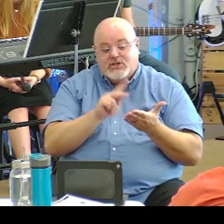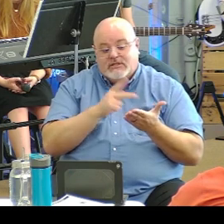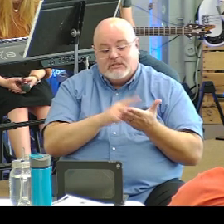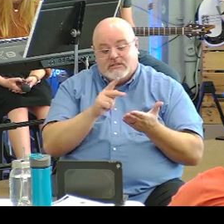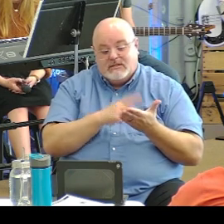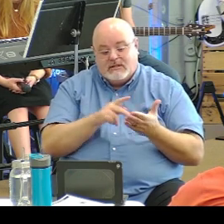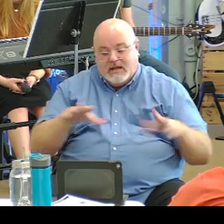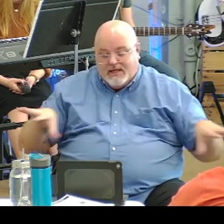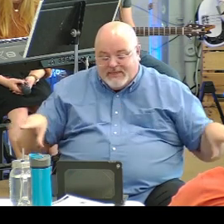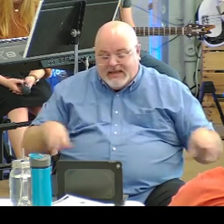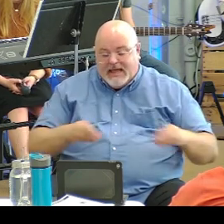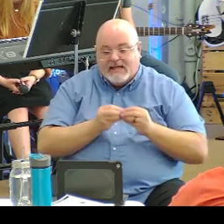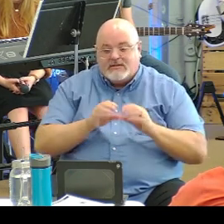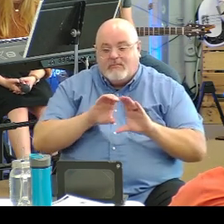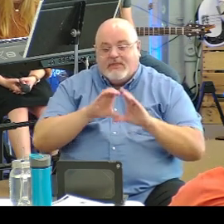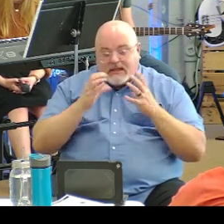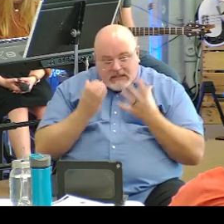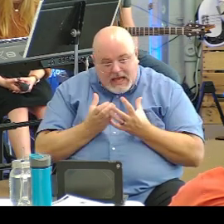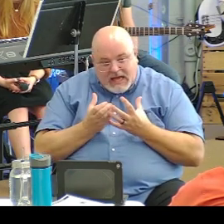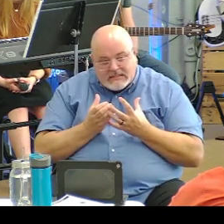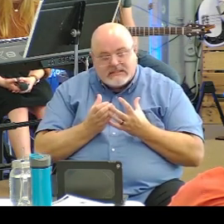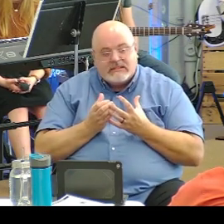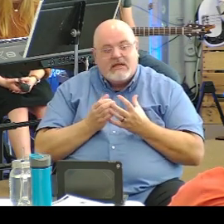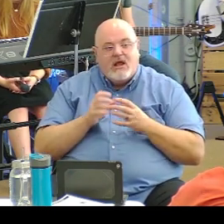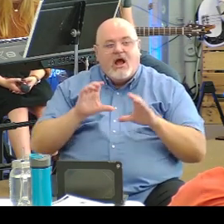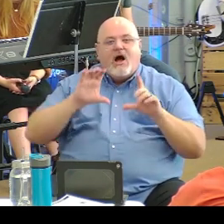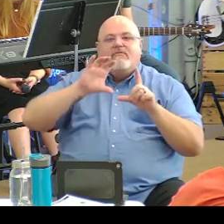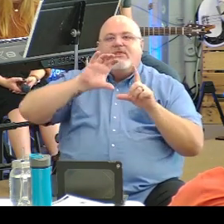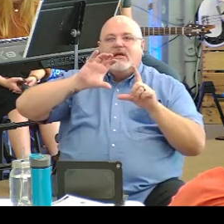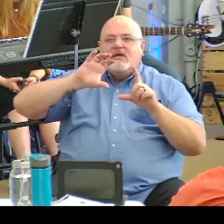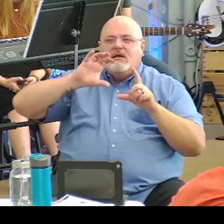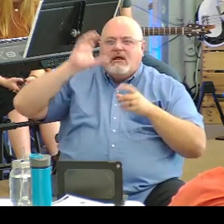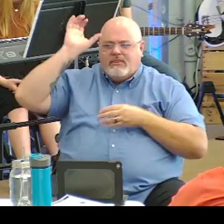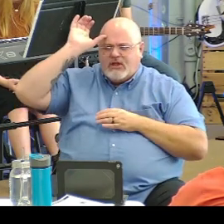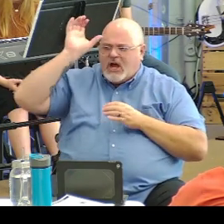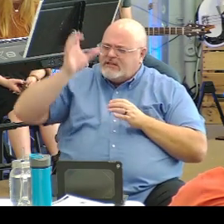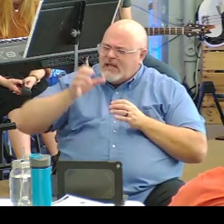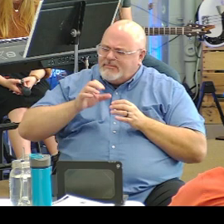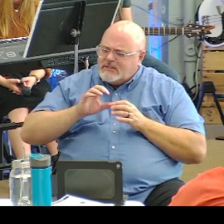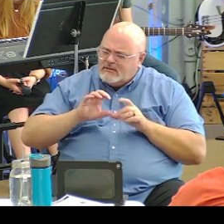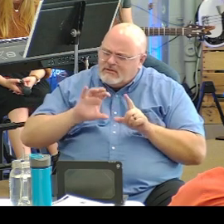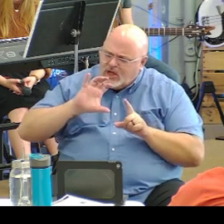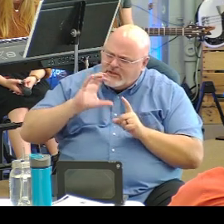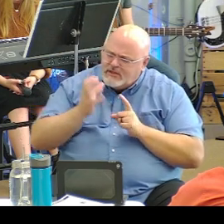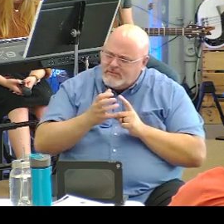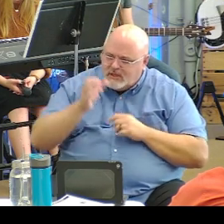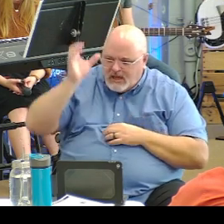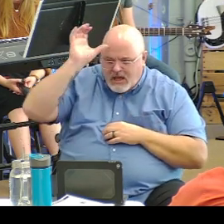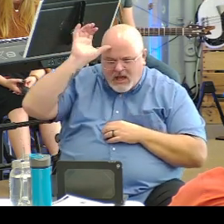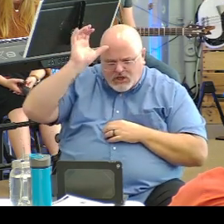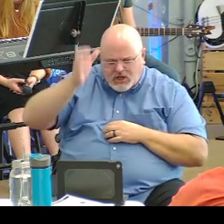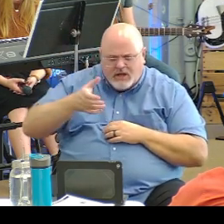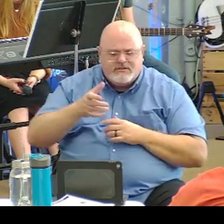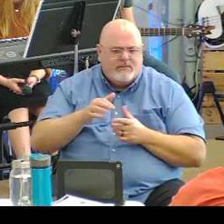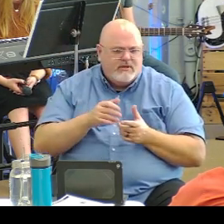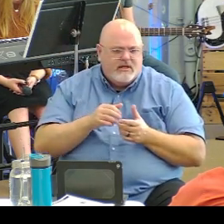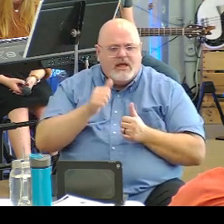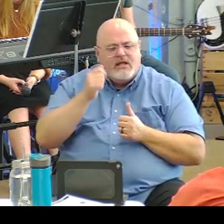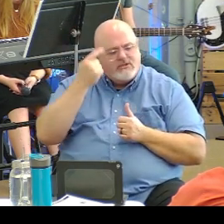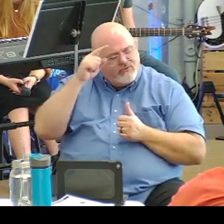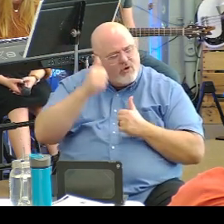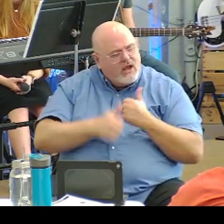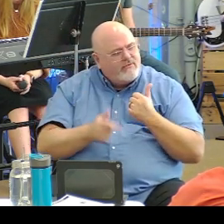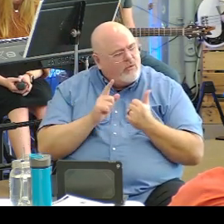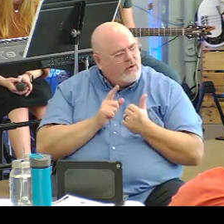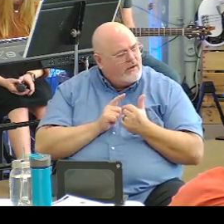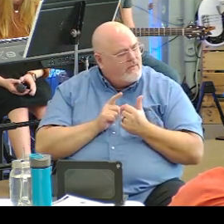the big theological concepts that we believe as Christians. And so all that to say, guys, this is for everybody. I mean,